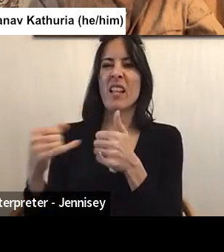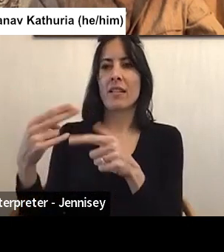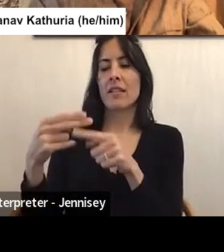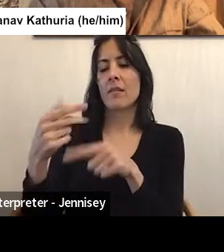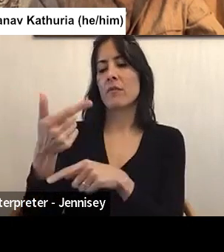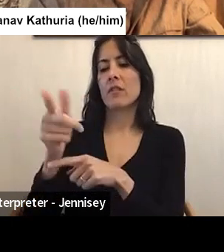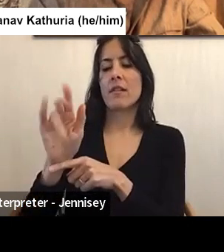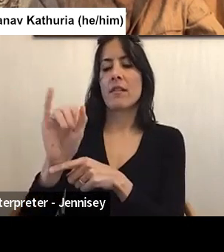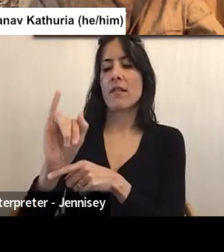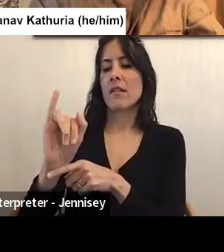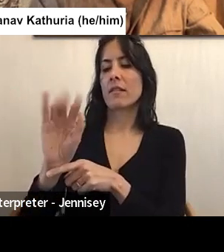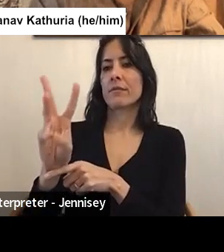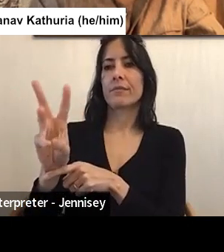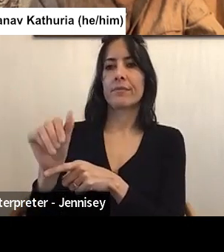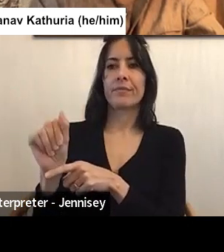Giwa